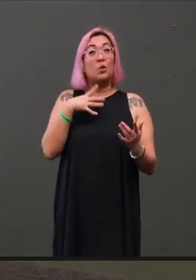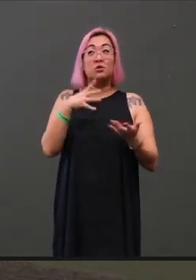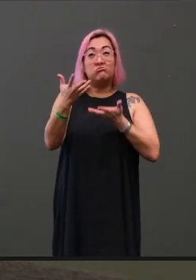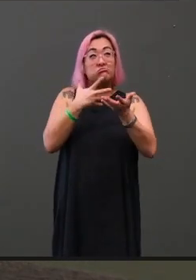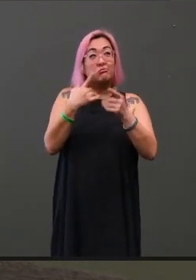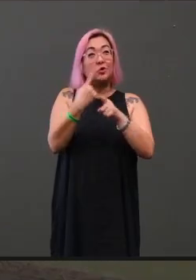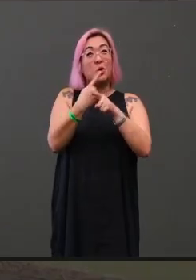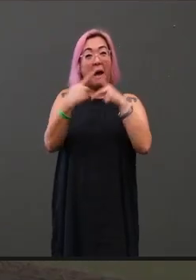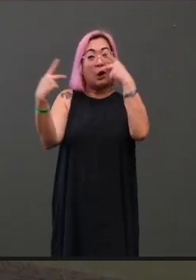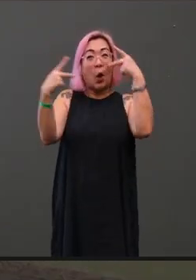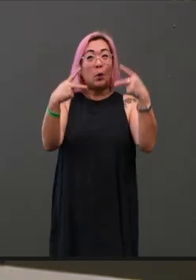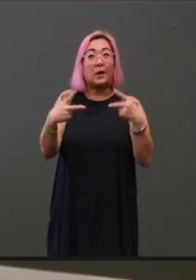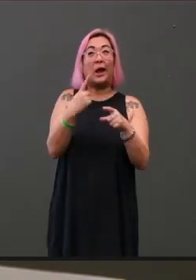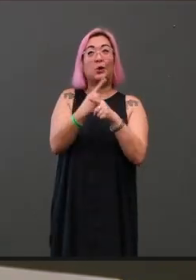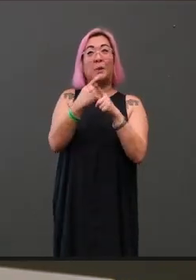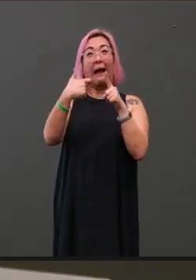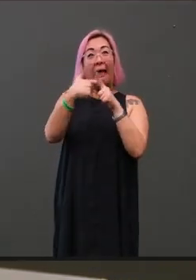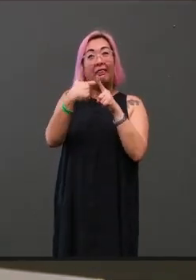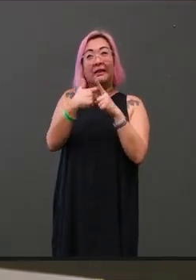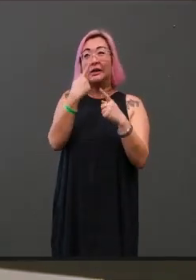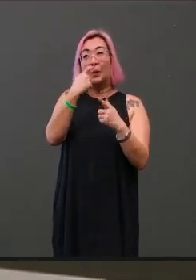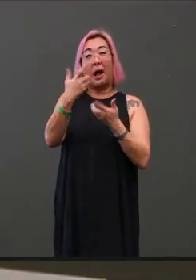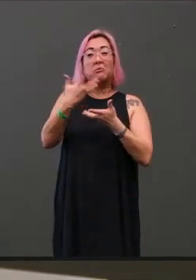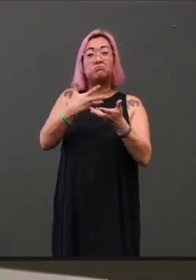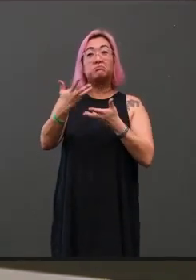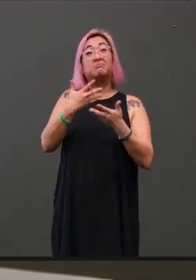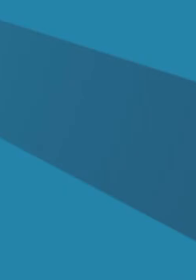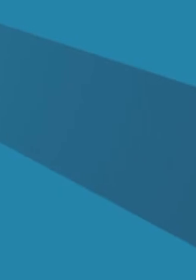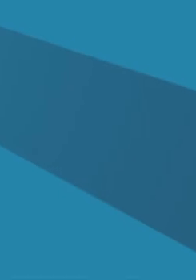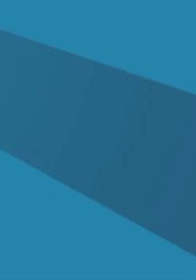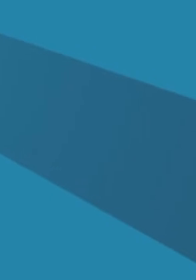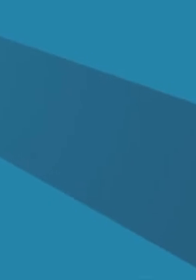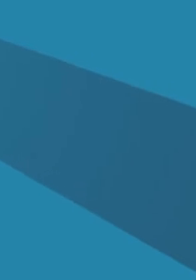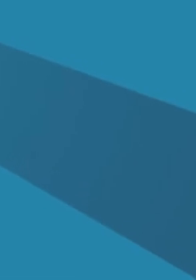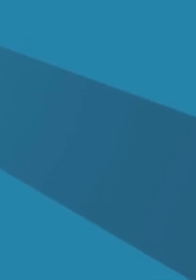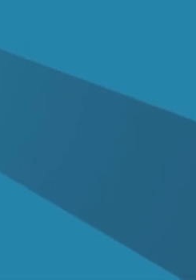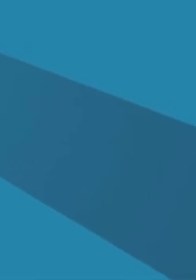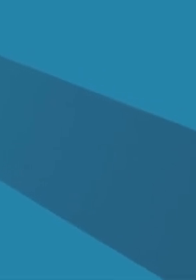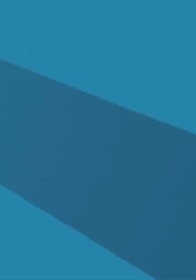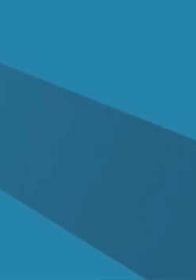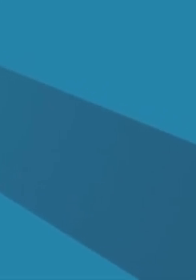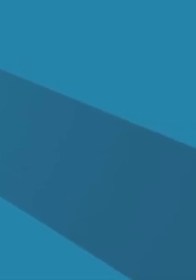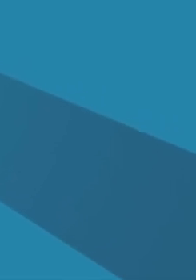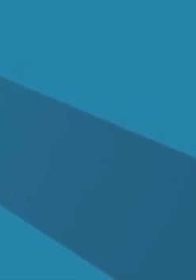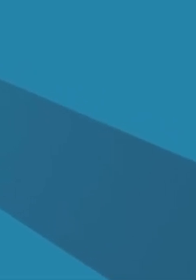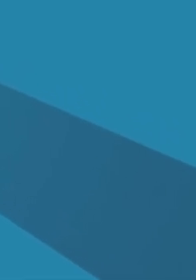can do that too. Thank you for listening.